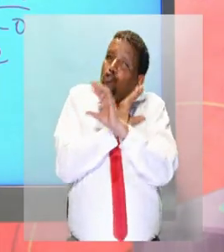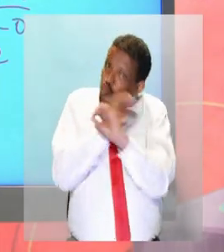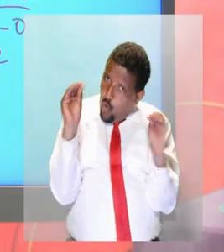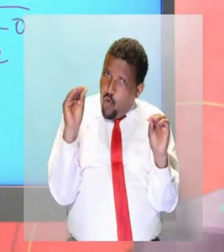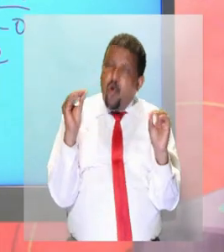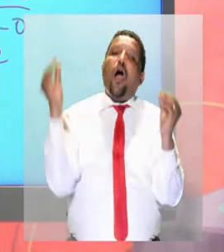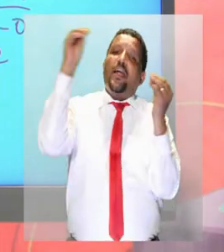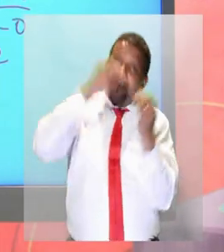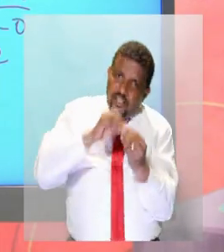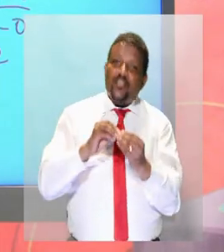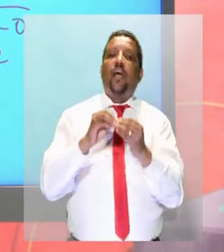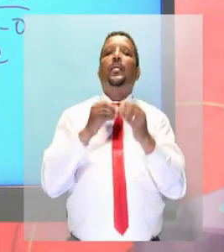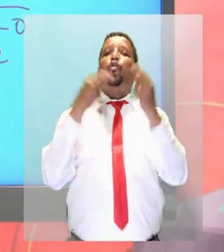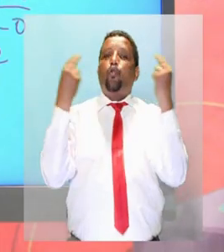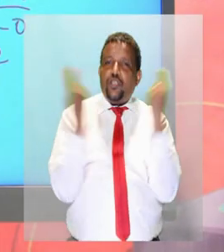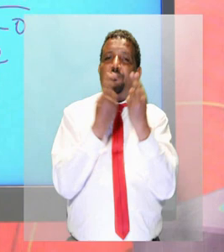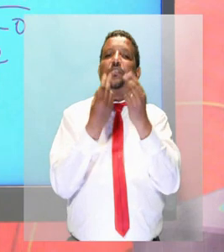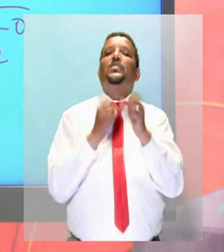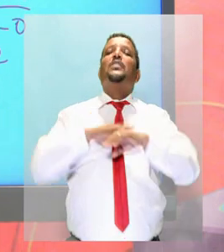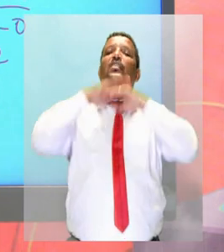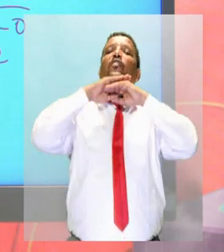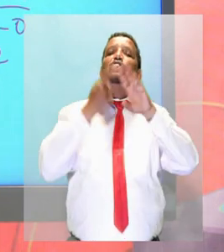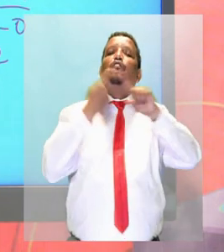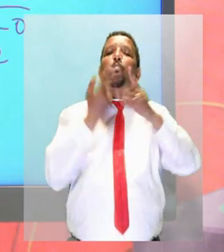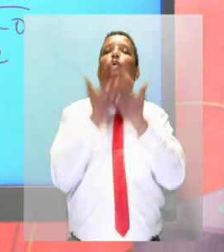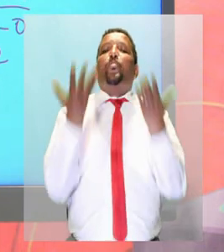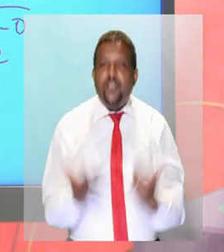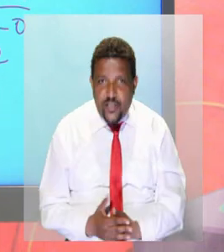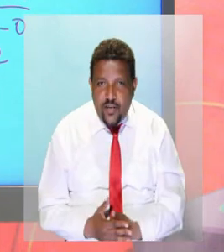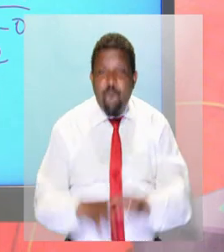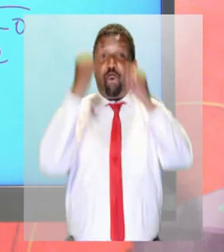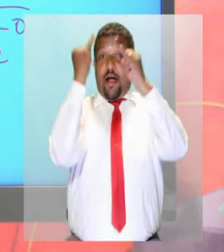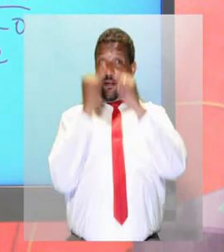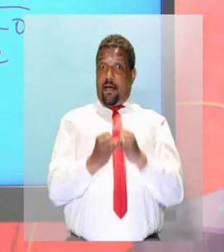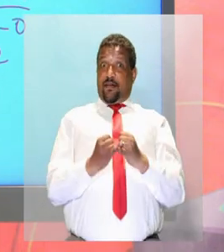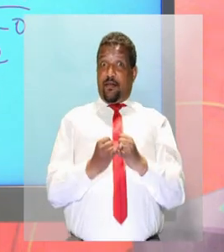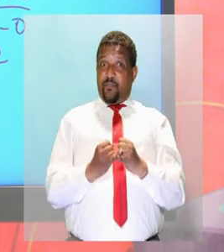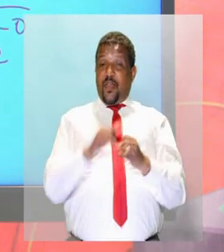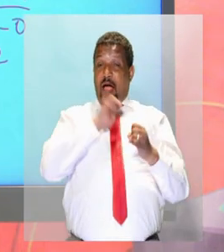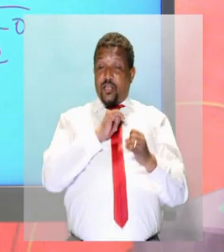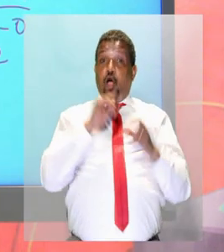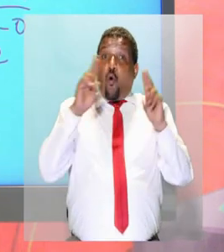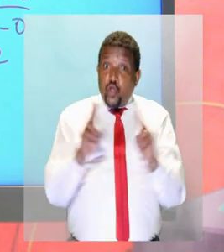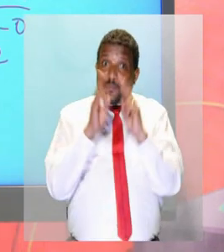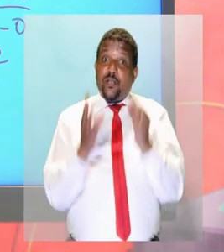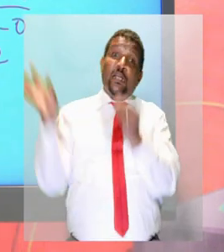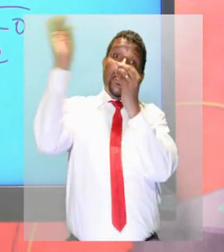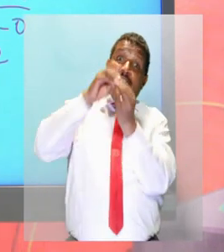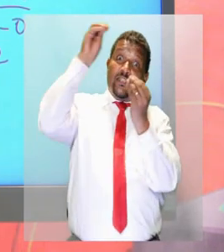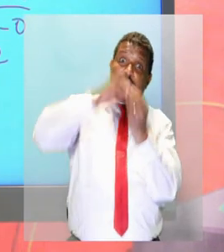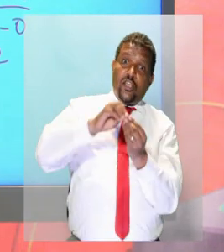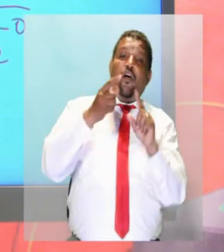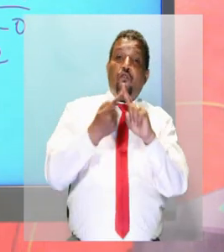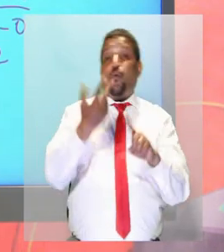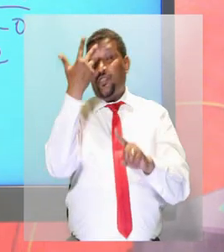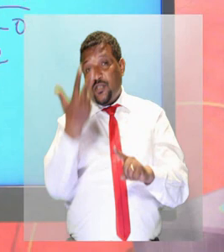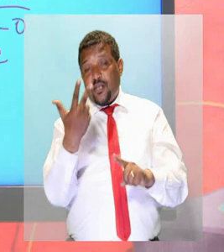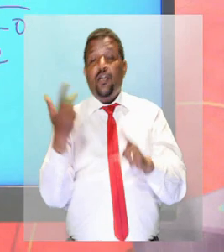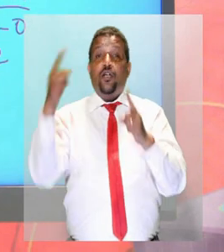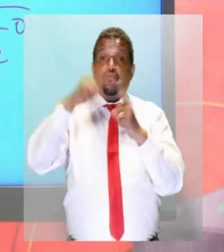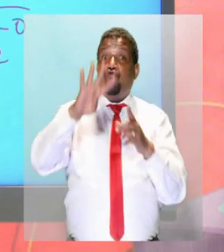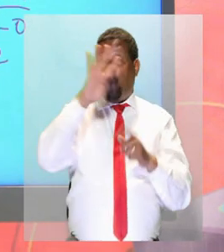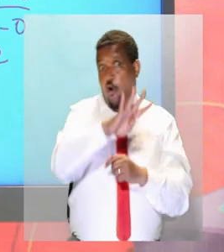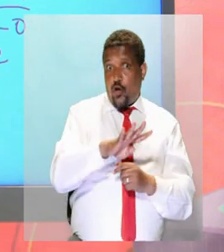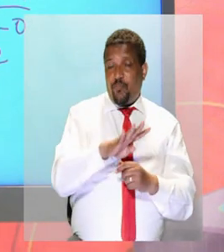additional consumption of a commodity. Finally, as consumption increases from 3 units to 4, total